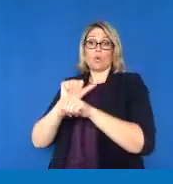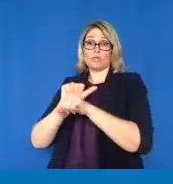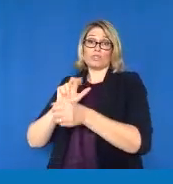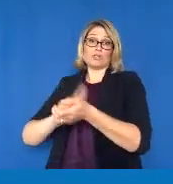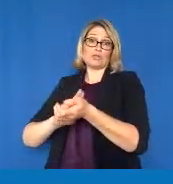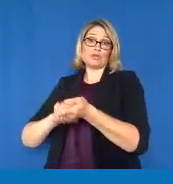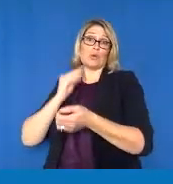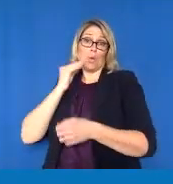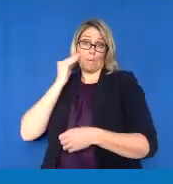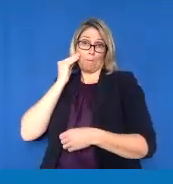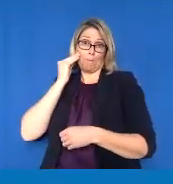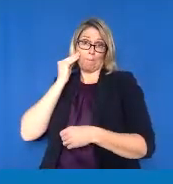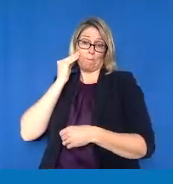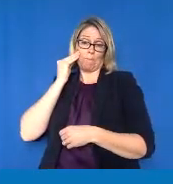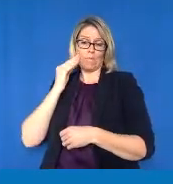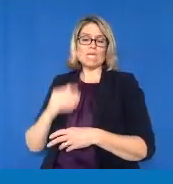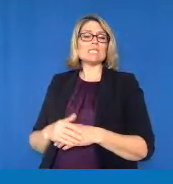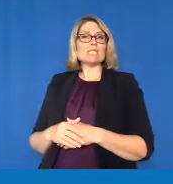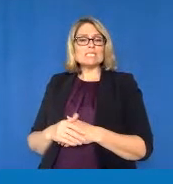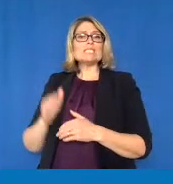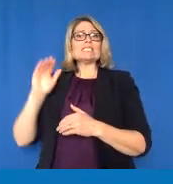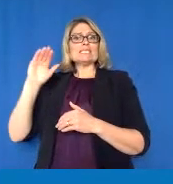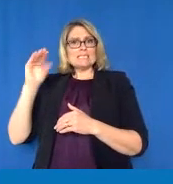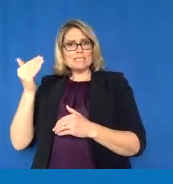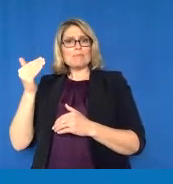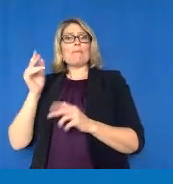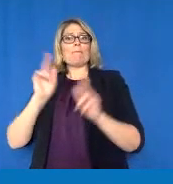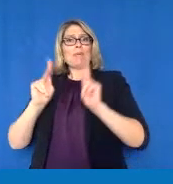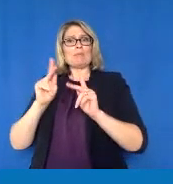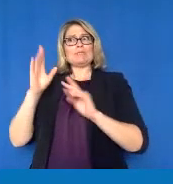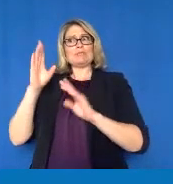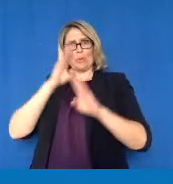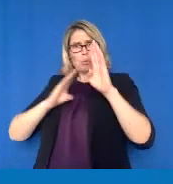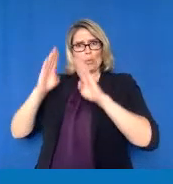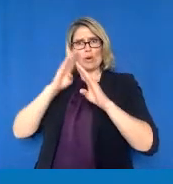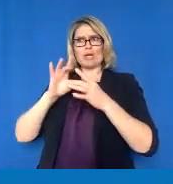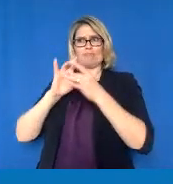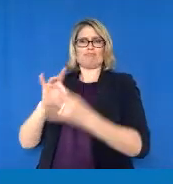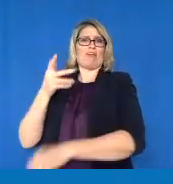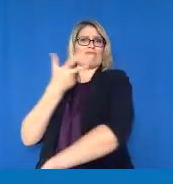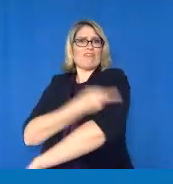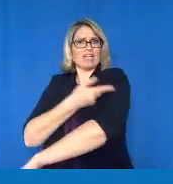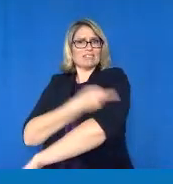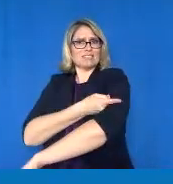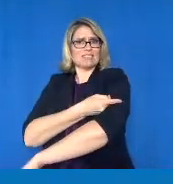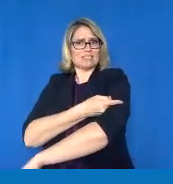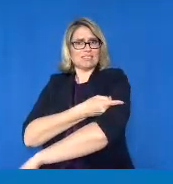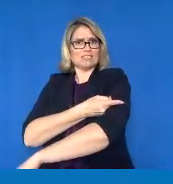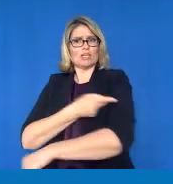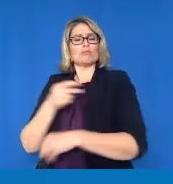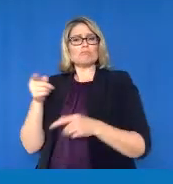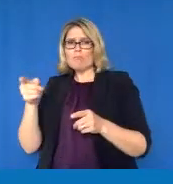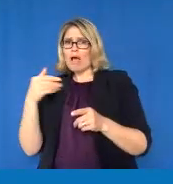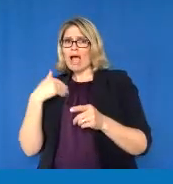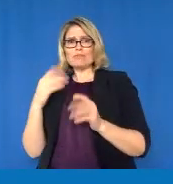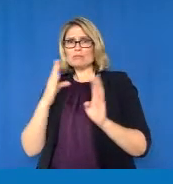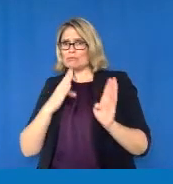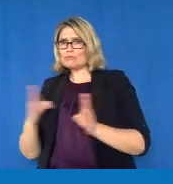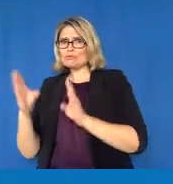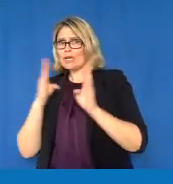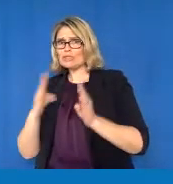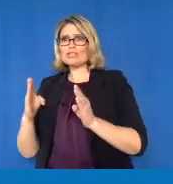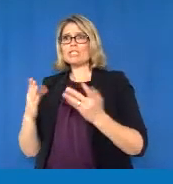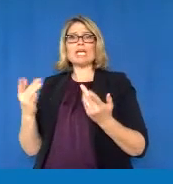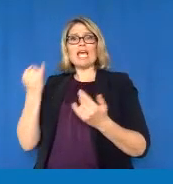There seems to still be a lot of worries among population about the vaccines. Do you have a strategy or a plan